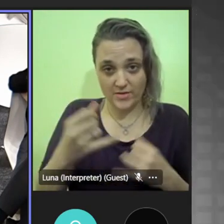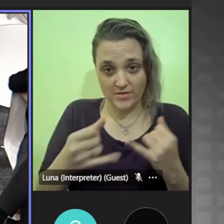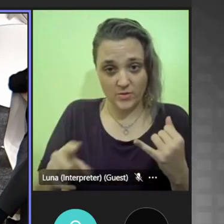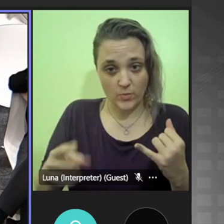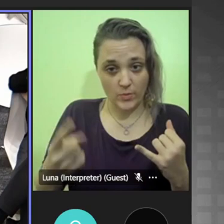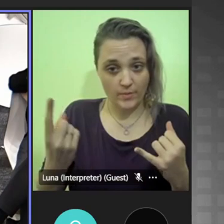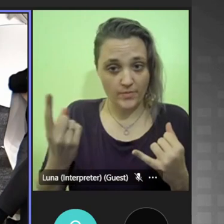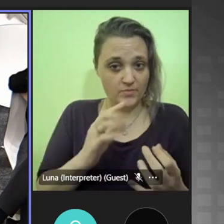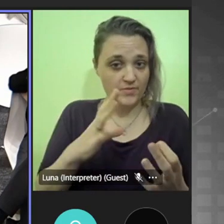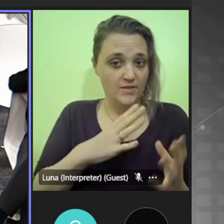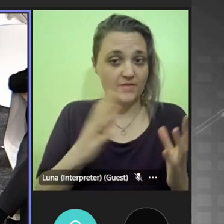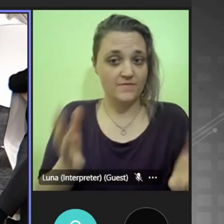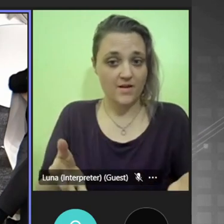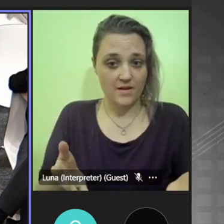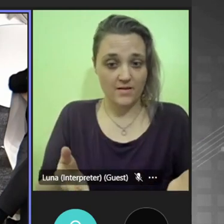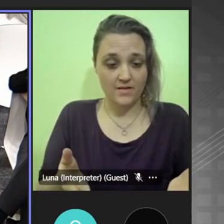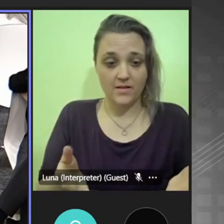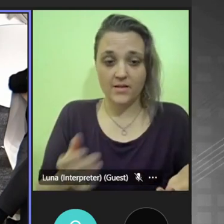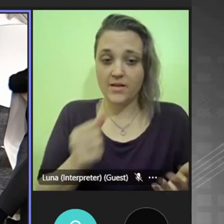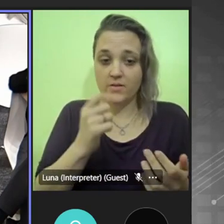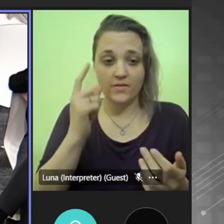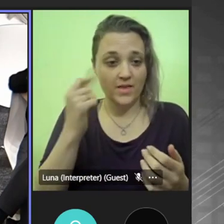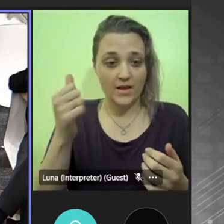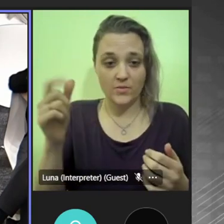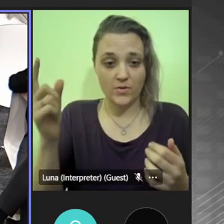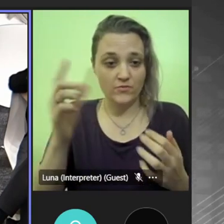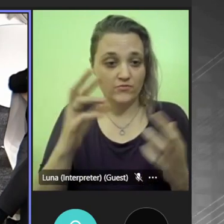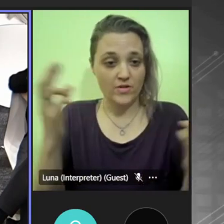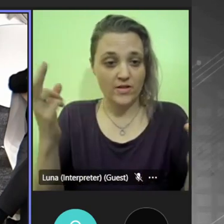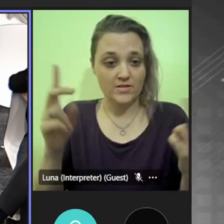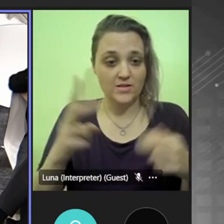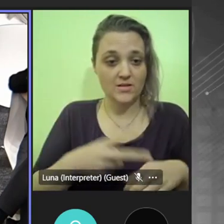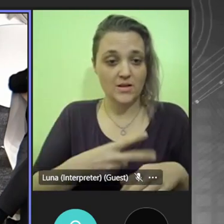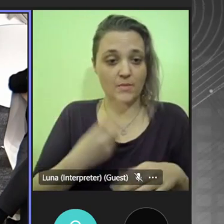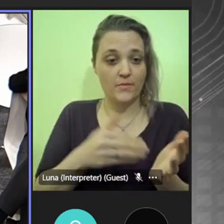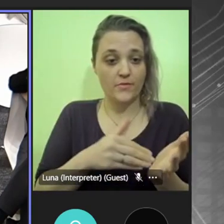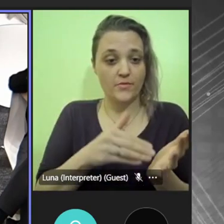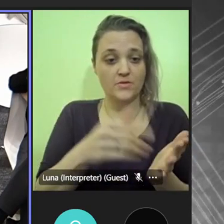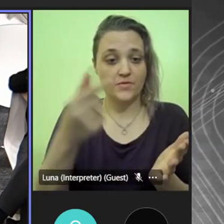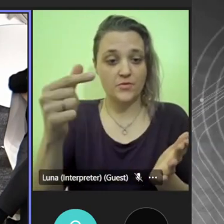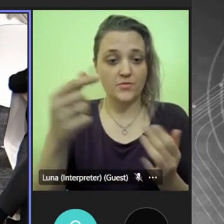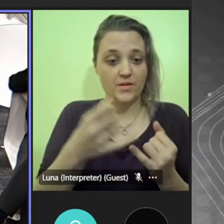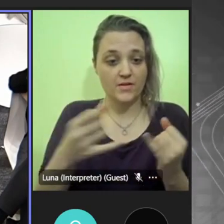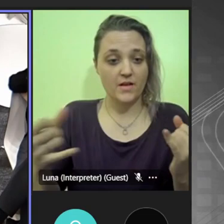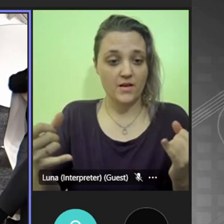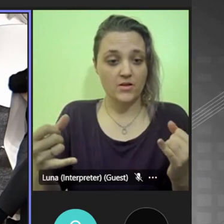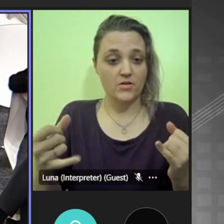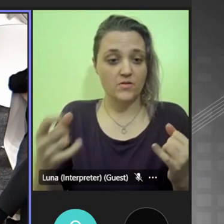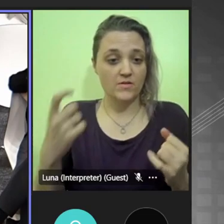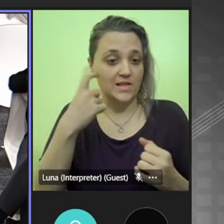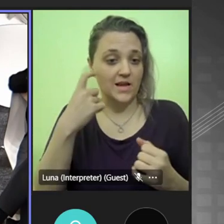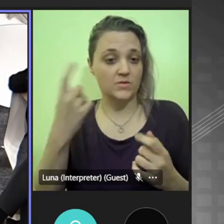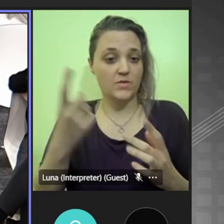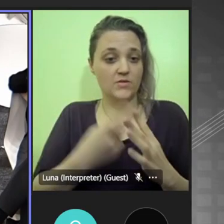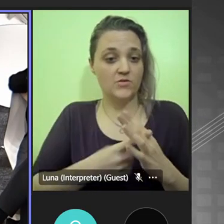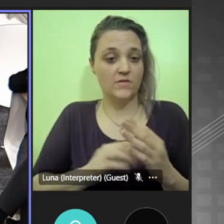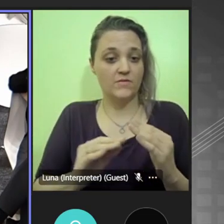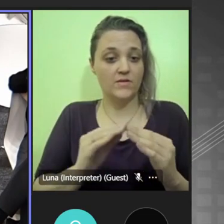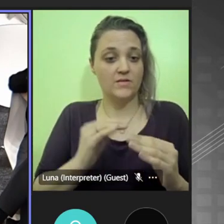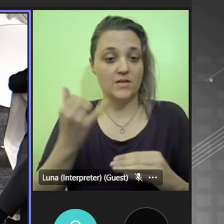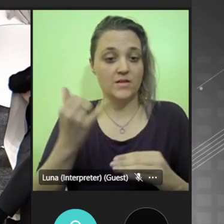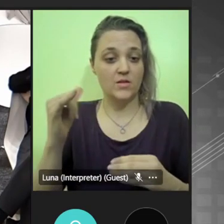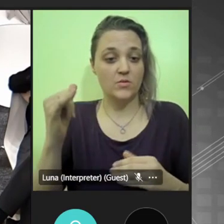service after 9:30 on the Green Line only is perfectly fine. I don't think anybody realized they've doubled the frequency of the Green Line over the